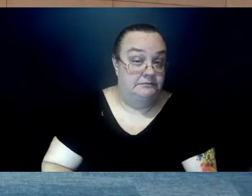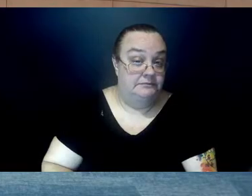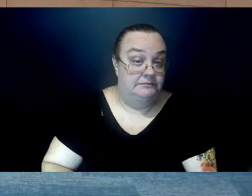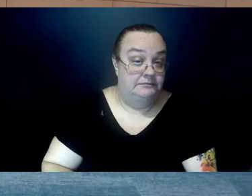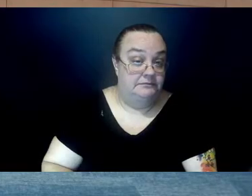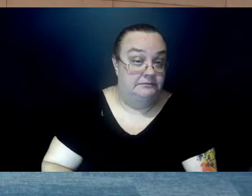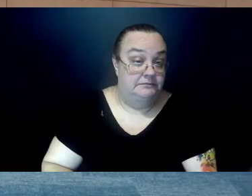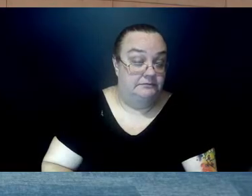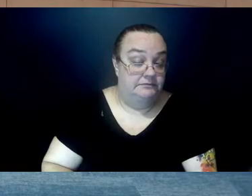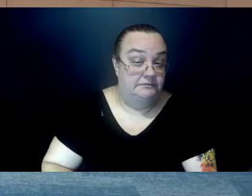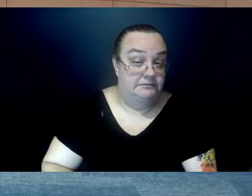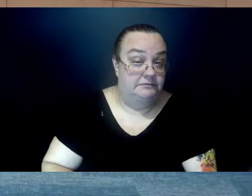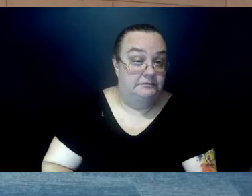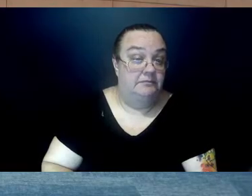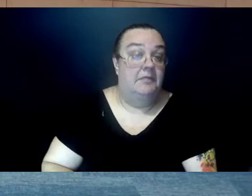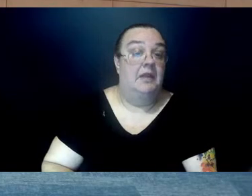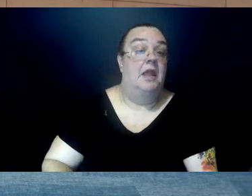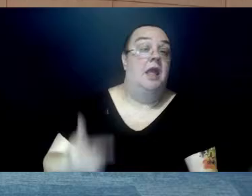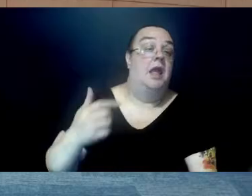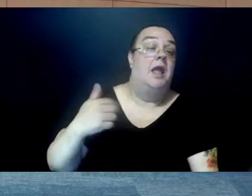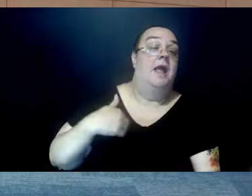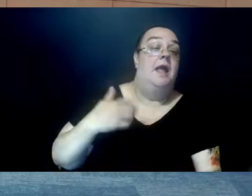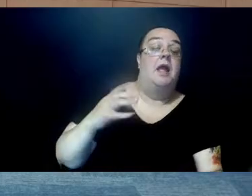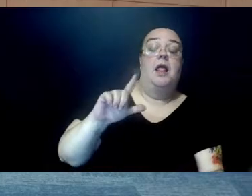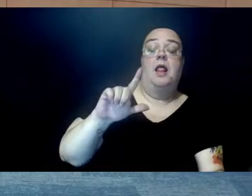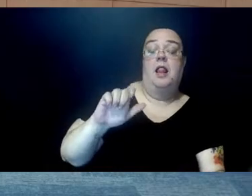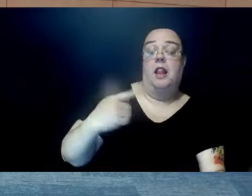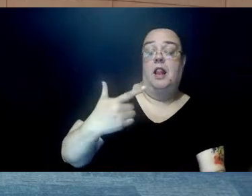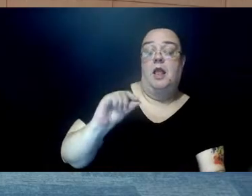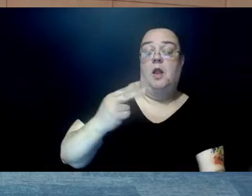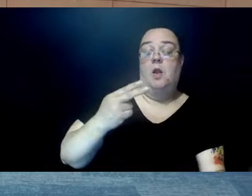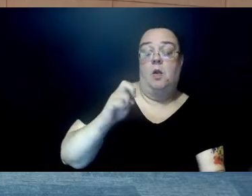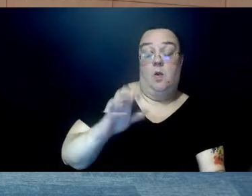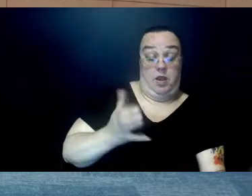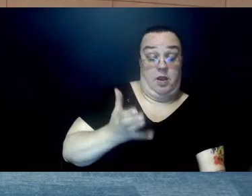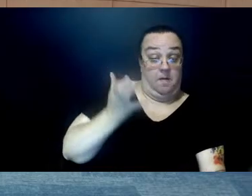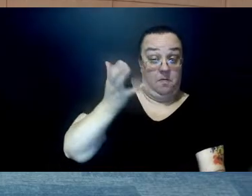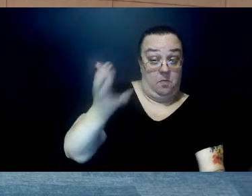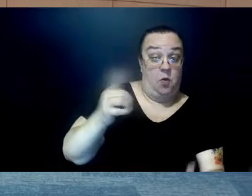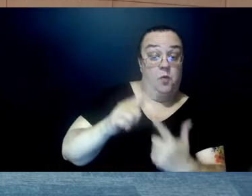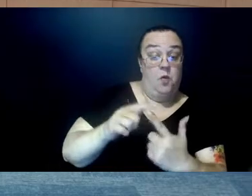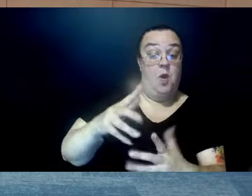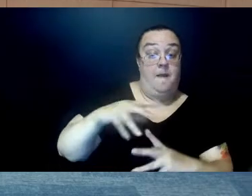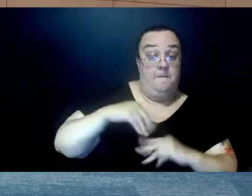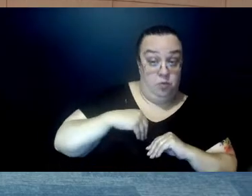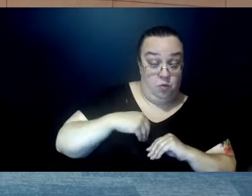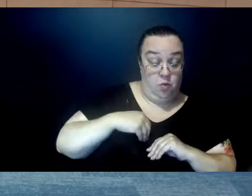I'll move to approve the consent agenda. Okay, motion was made by Councilmember LeGloahec. Do I have a second?